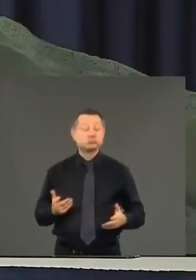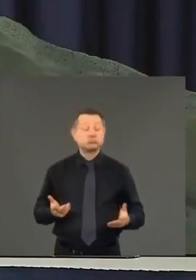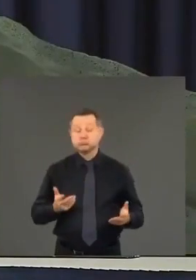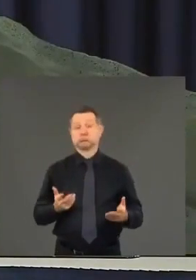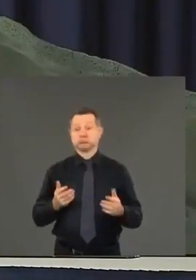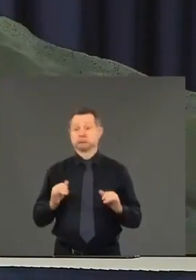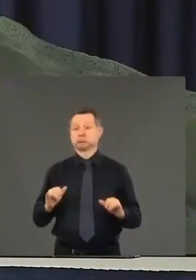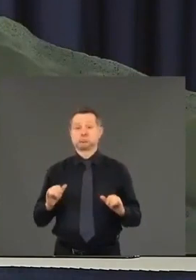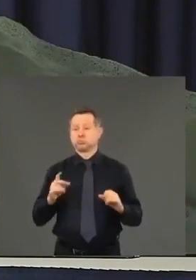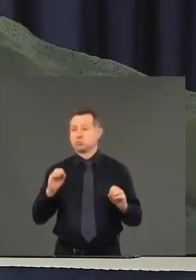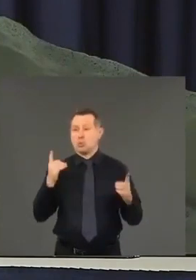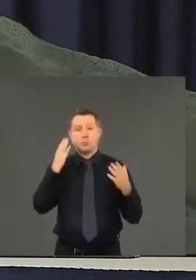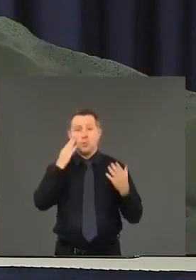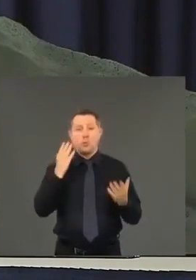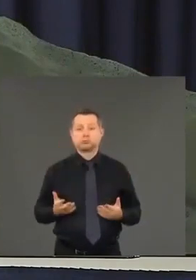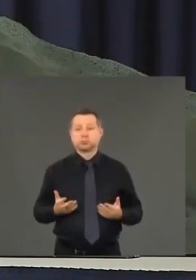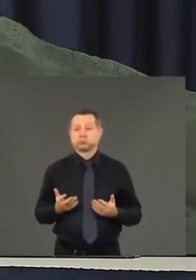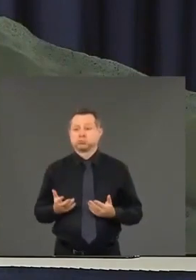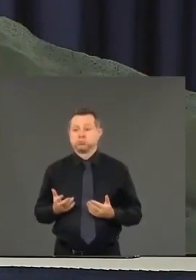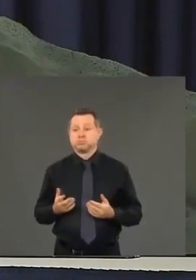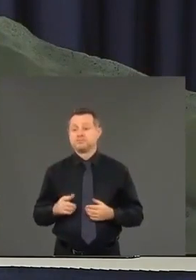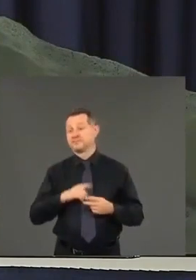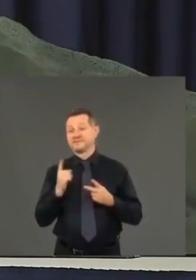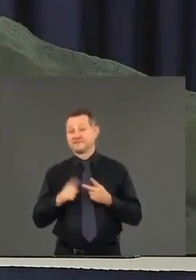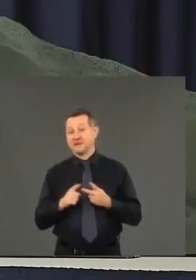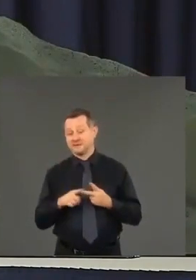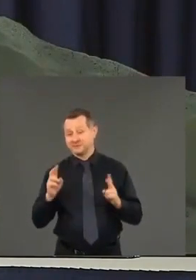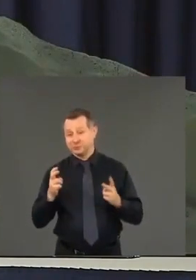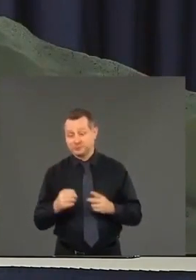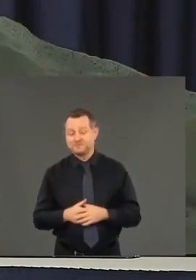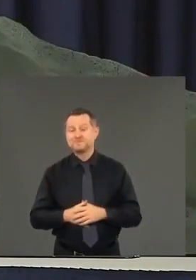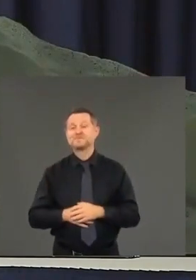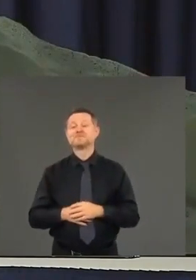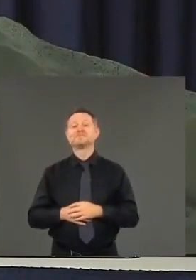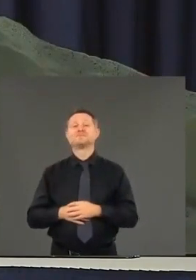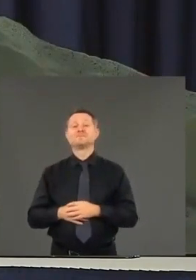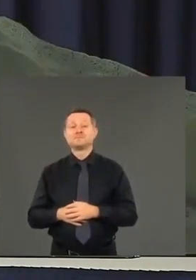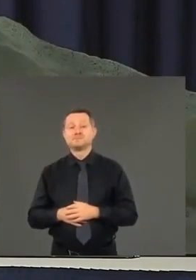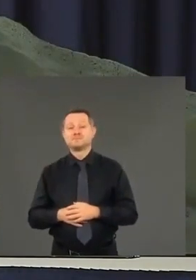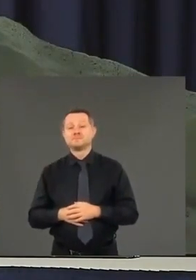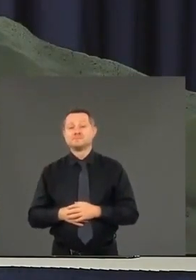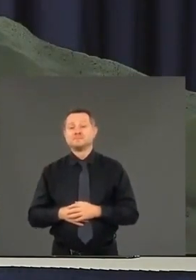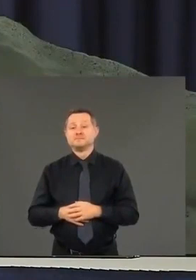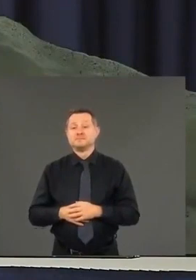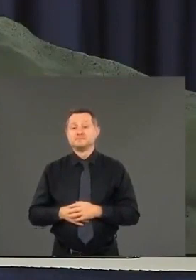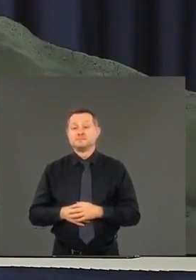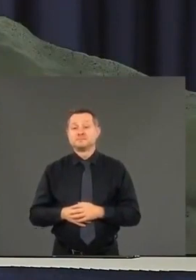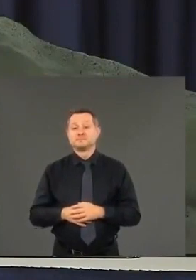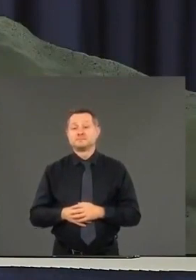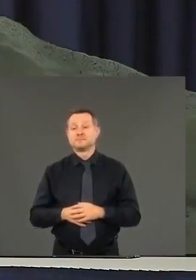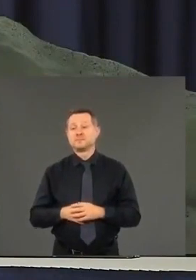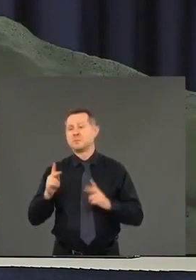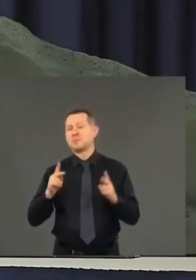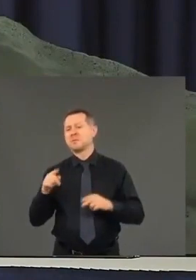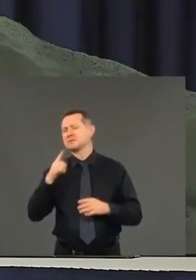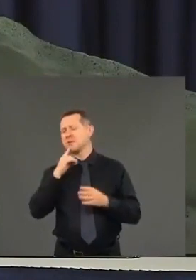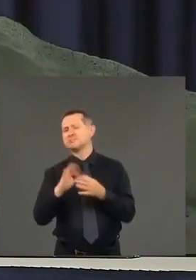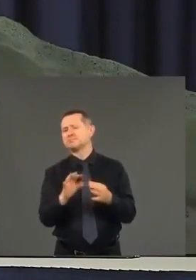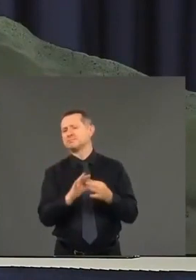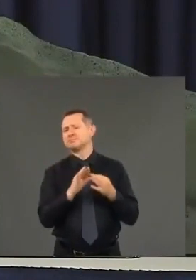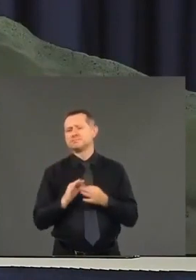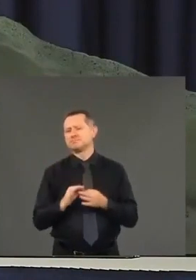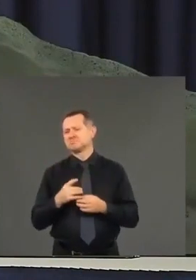had an idea. Second, they said asymptomatic people could not spread it. Remember